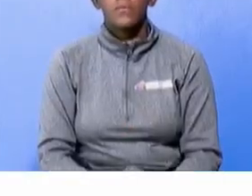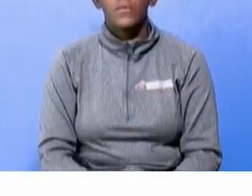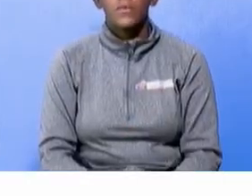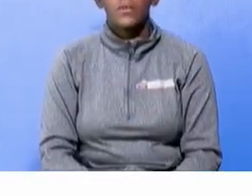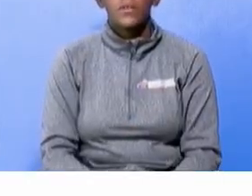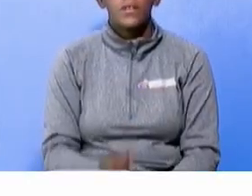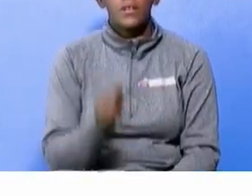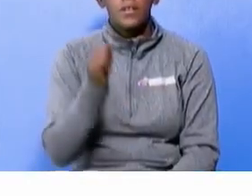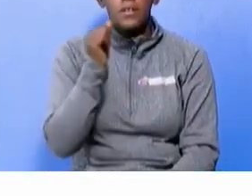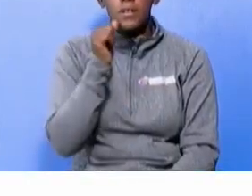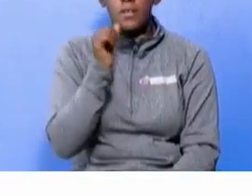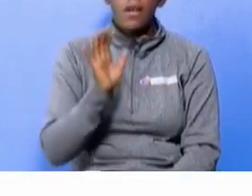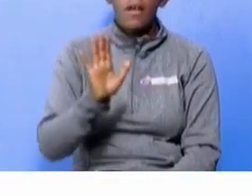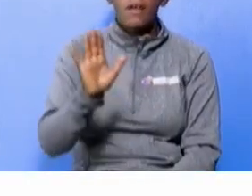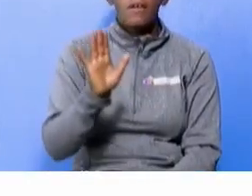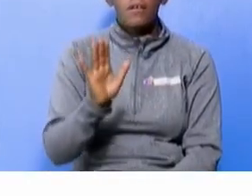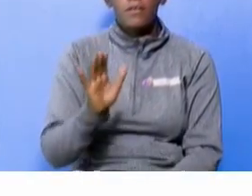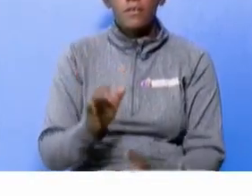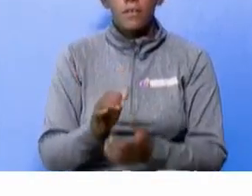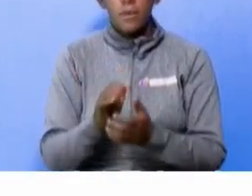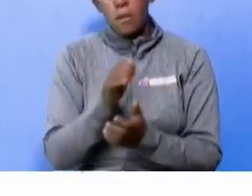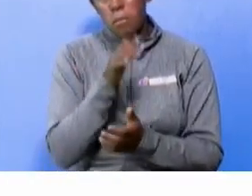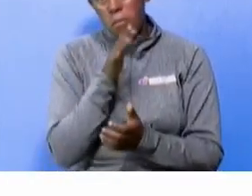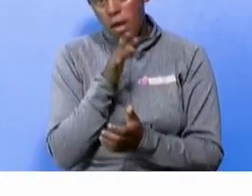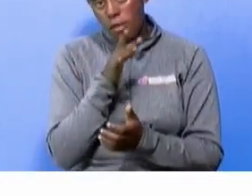Her mother